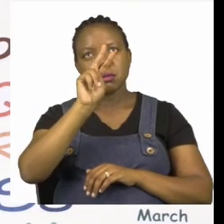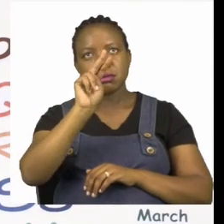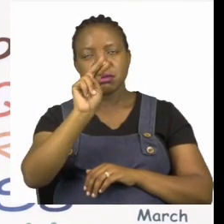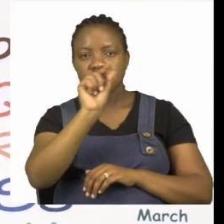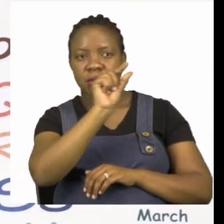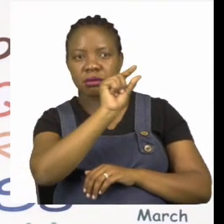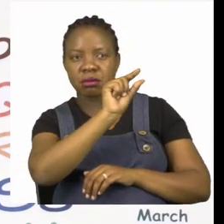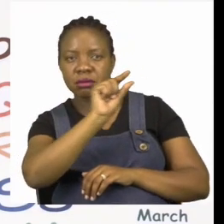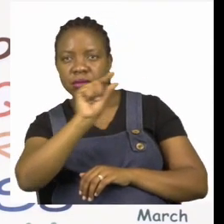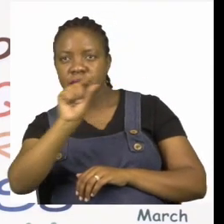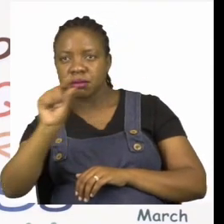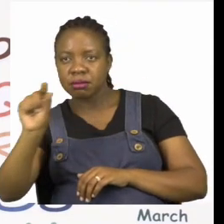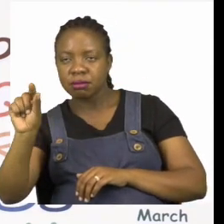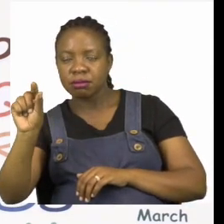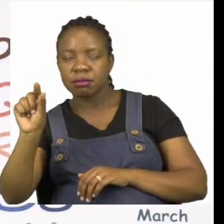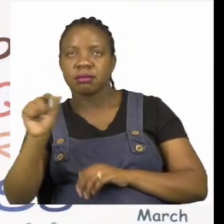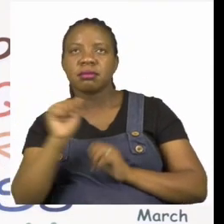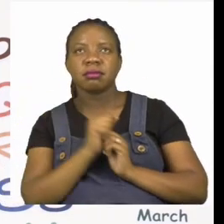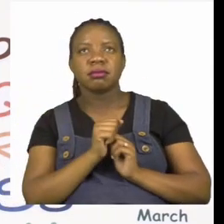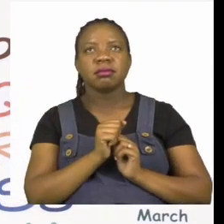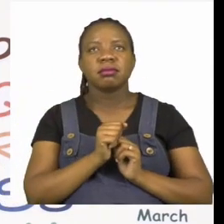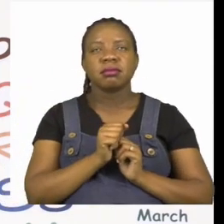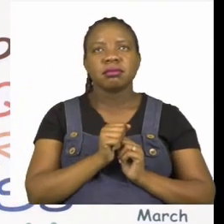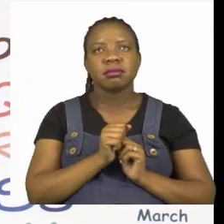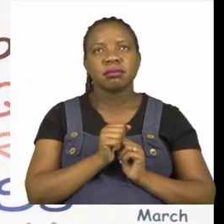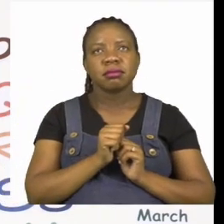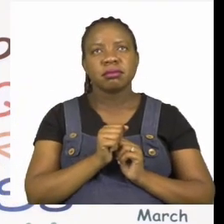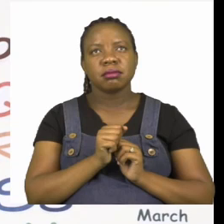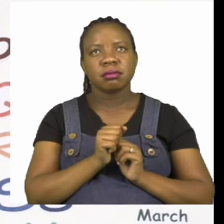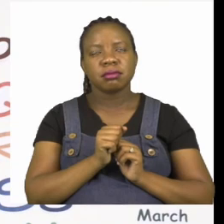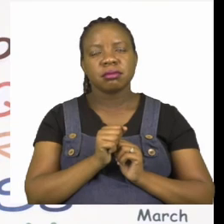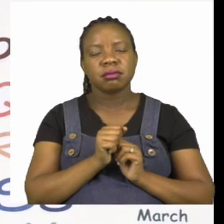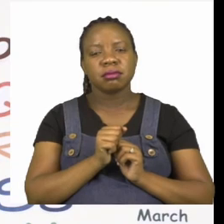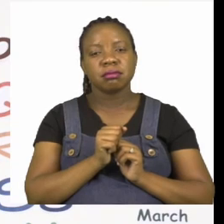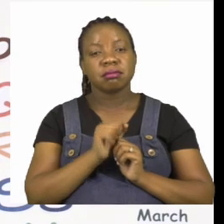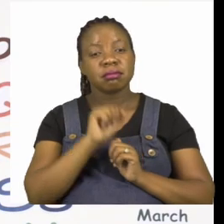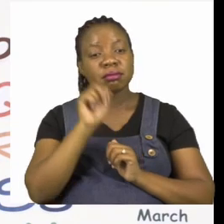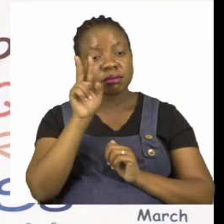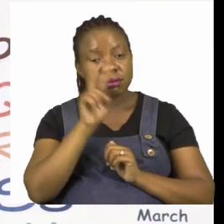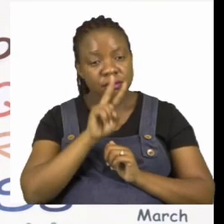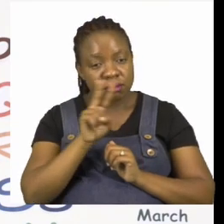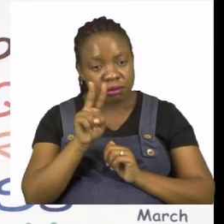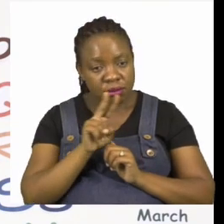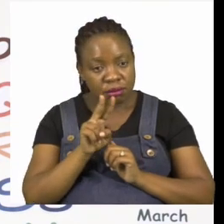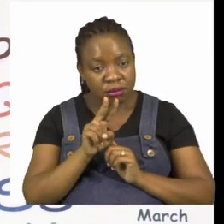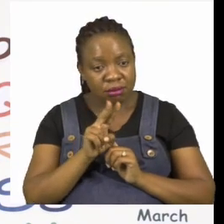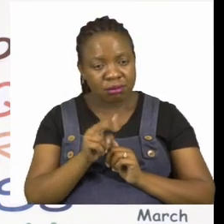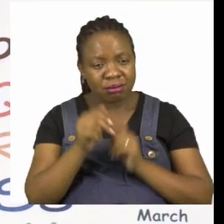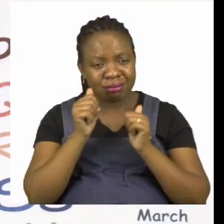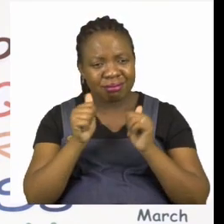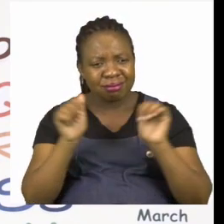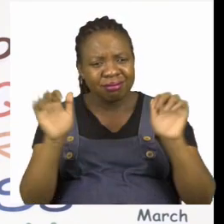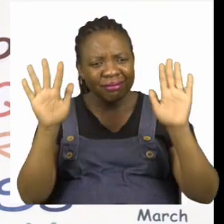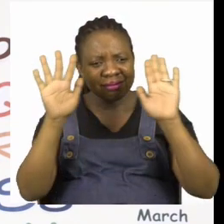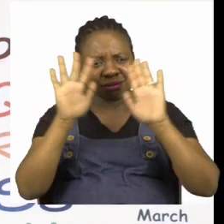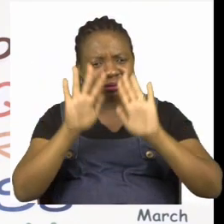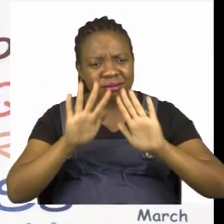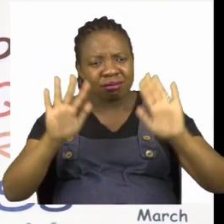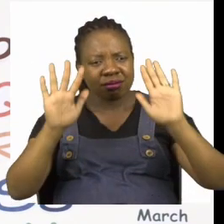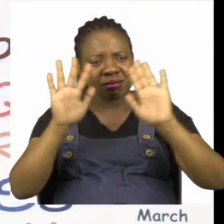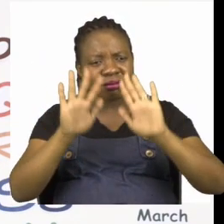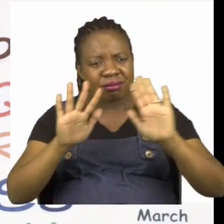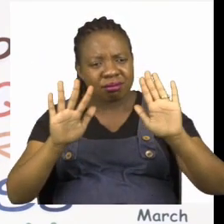boys and girls. Make sure that you read carefully the color, the number, and whether it's going